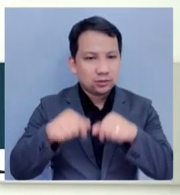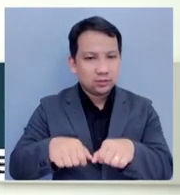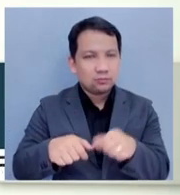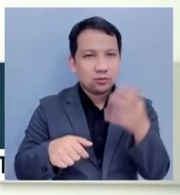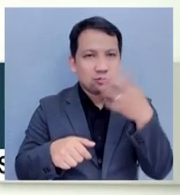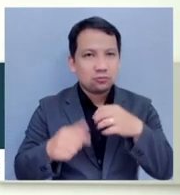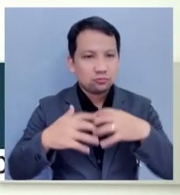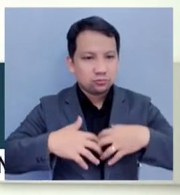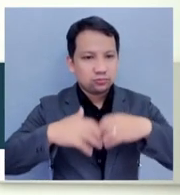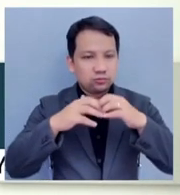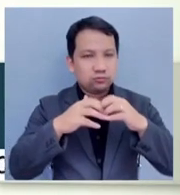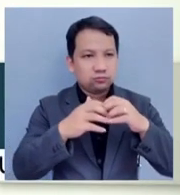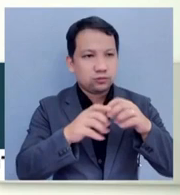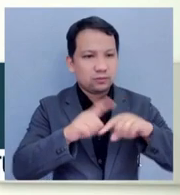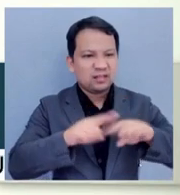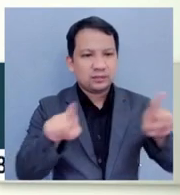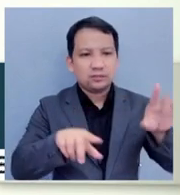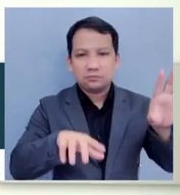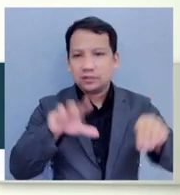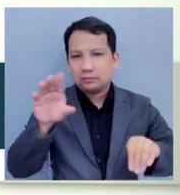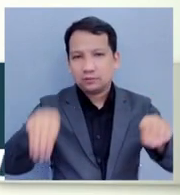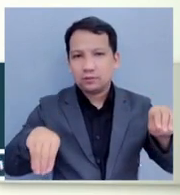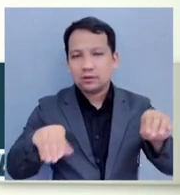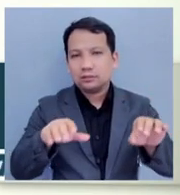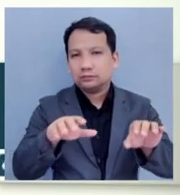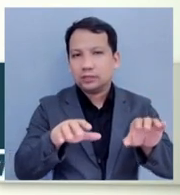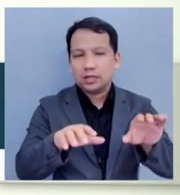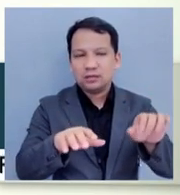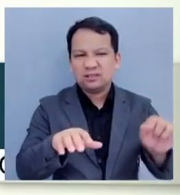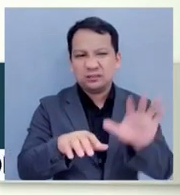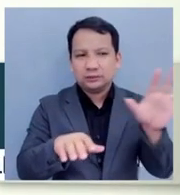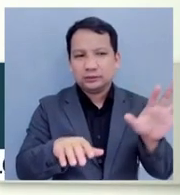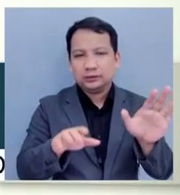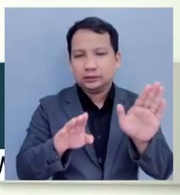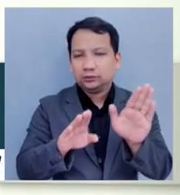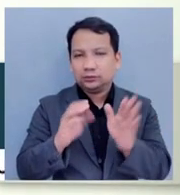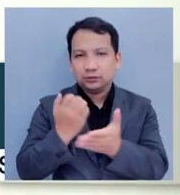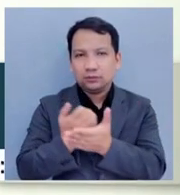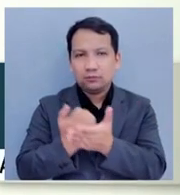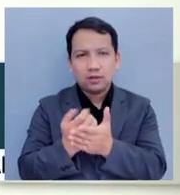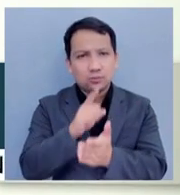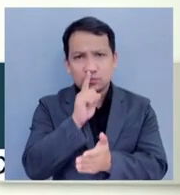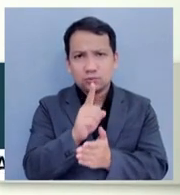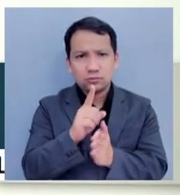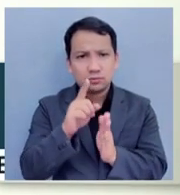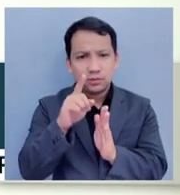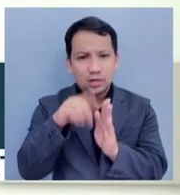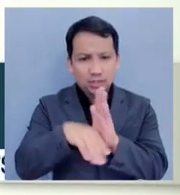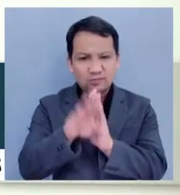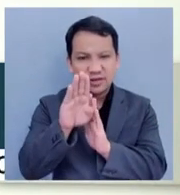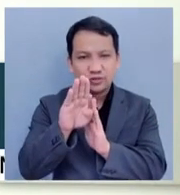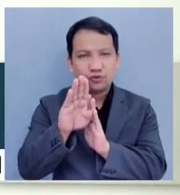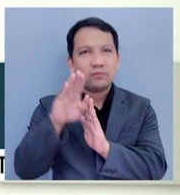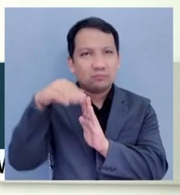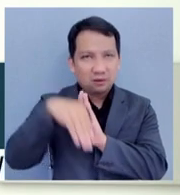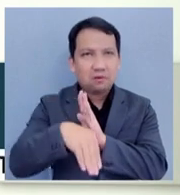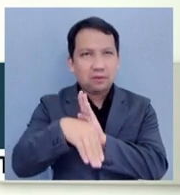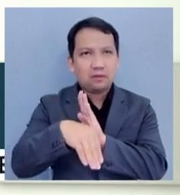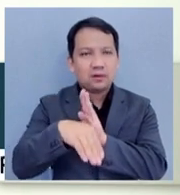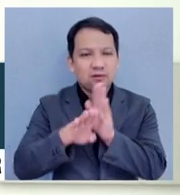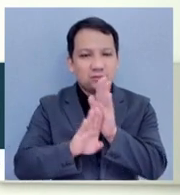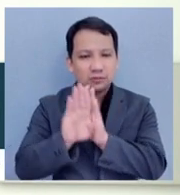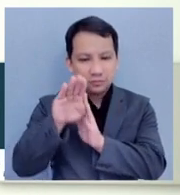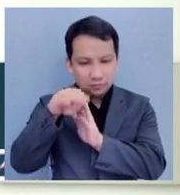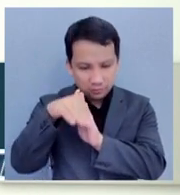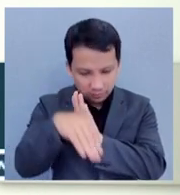quite different from other ASEAN economies. Inflation is also expected to go down across ASEAN Plus 3, which